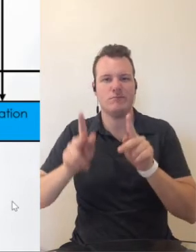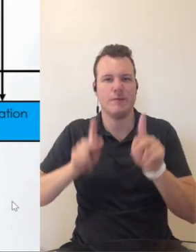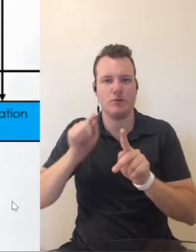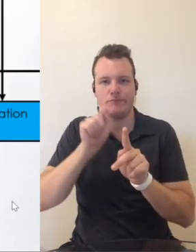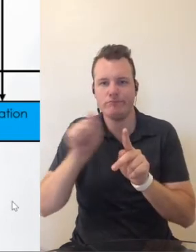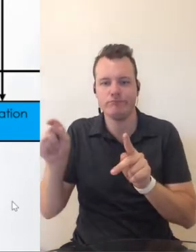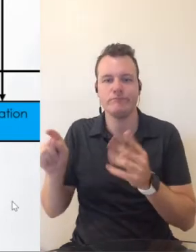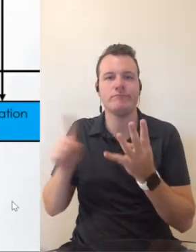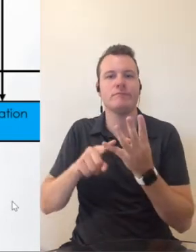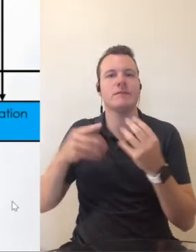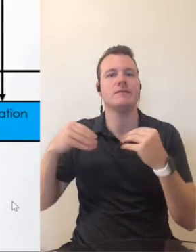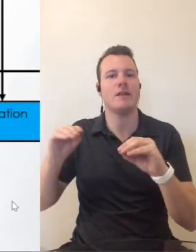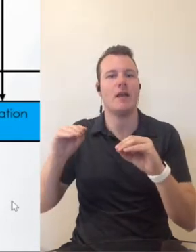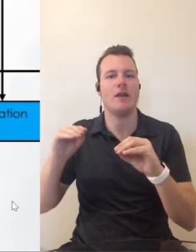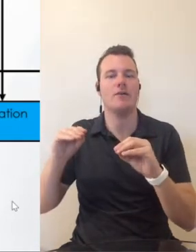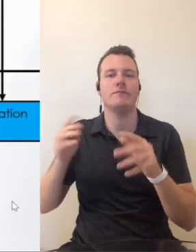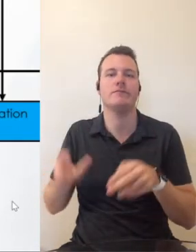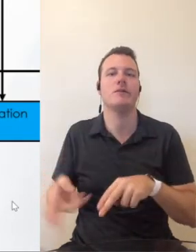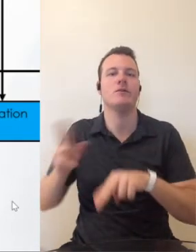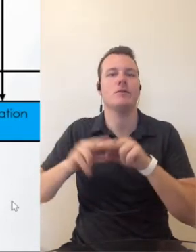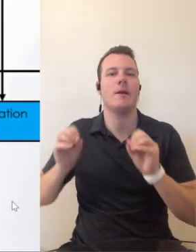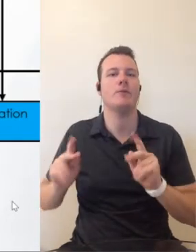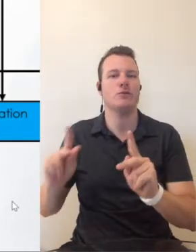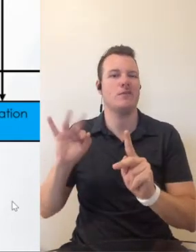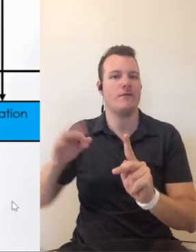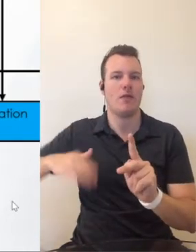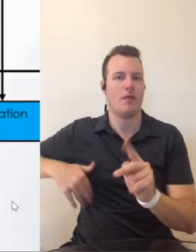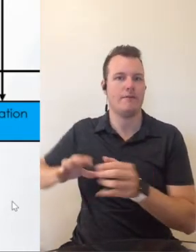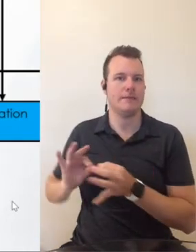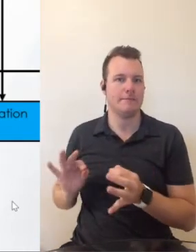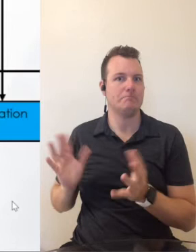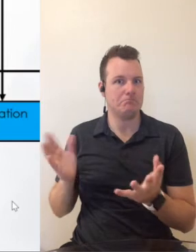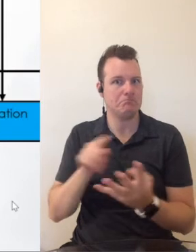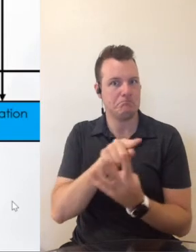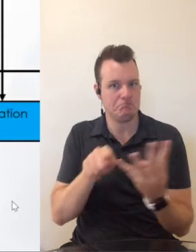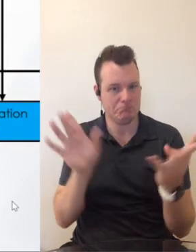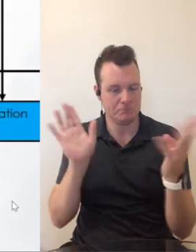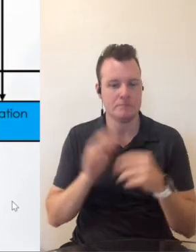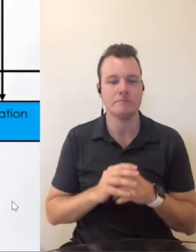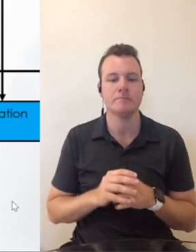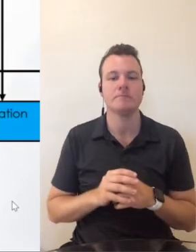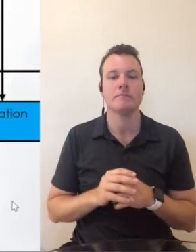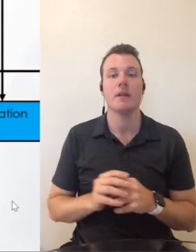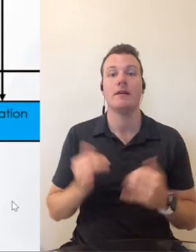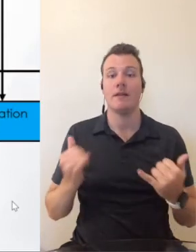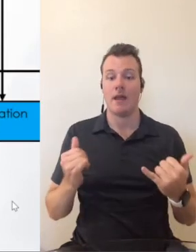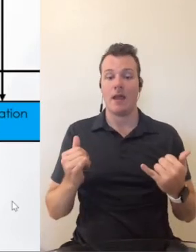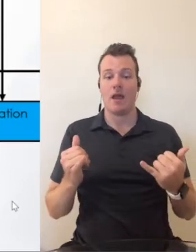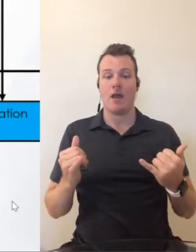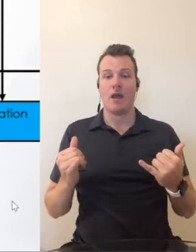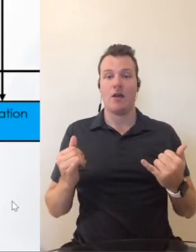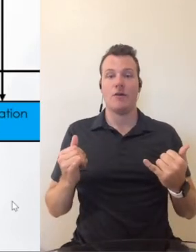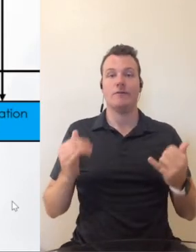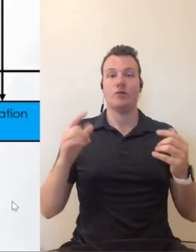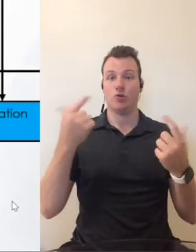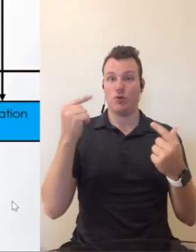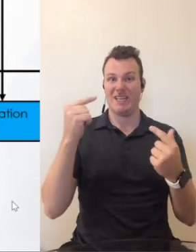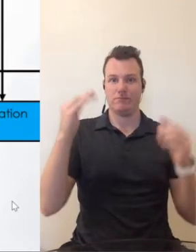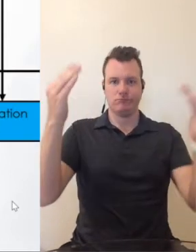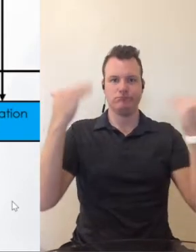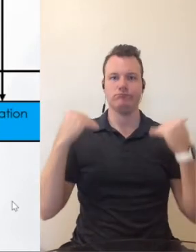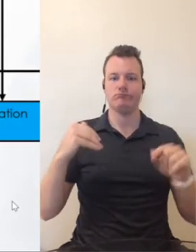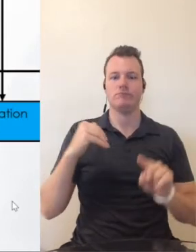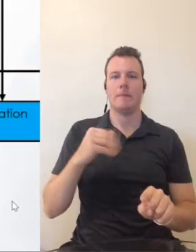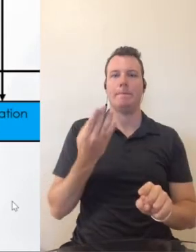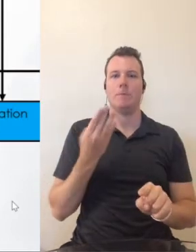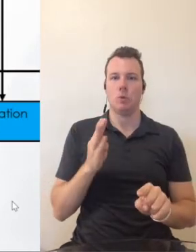individual, and sales has to do with increasing opportunities, if I haven't already said that. So now, if we look at the strategies at the bottom as